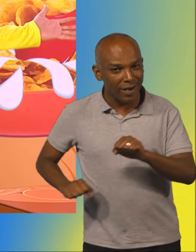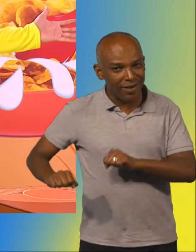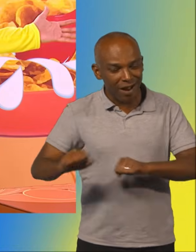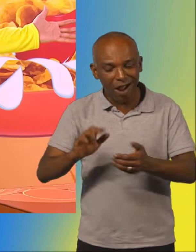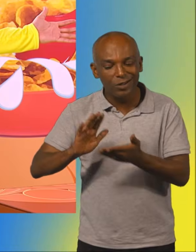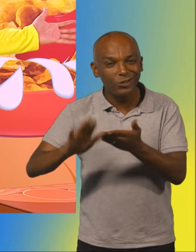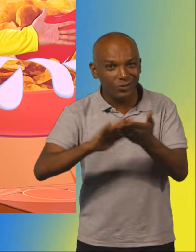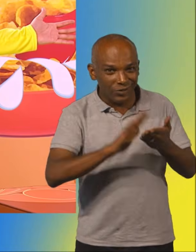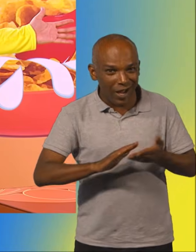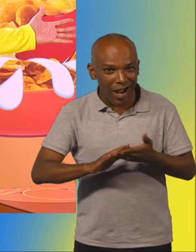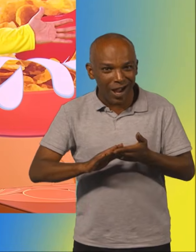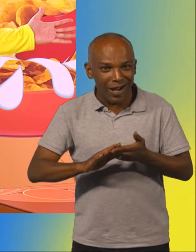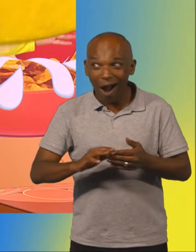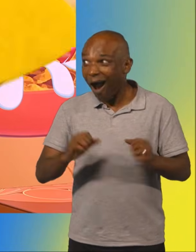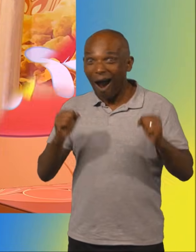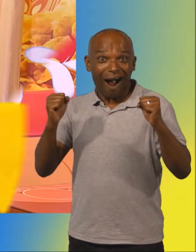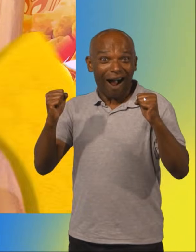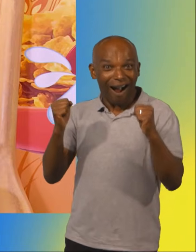away. Hooray!